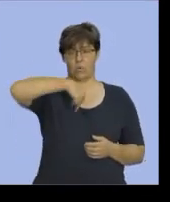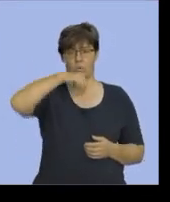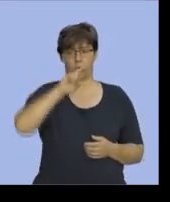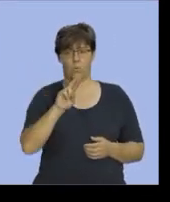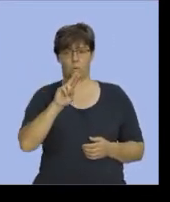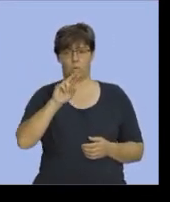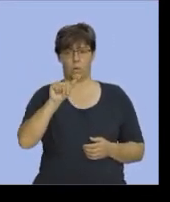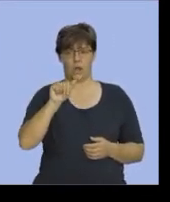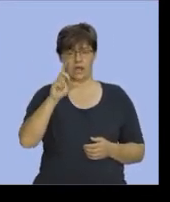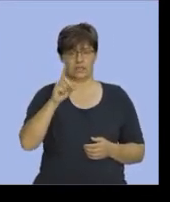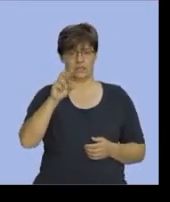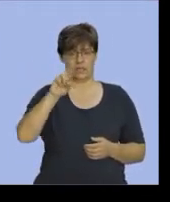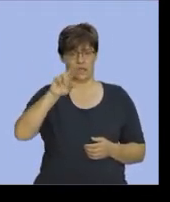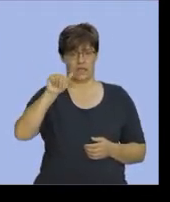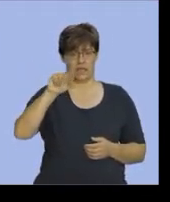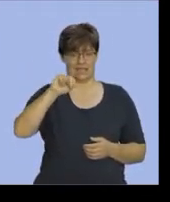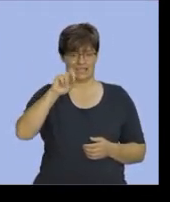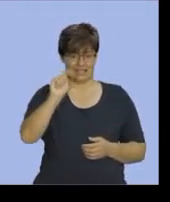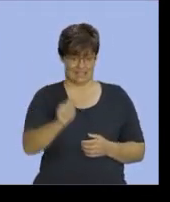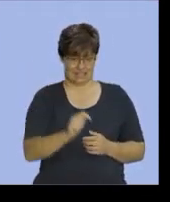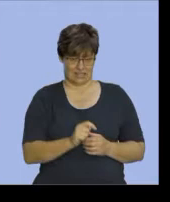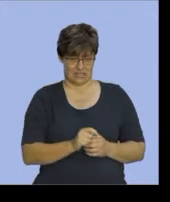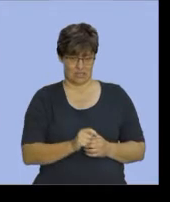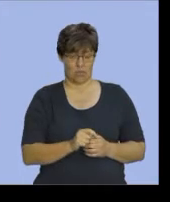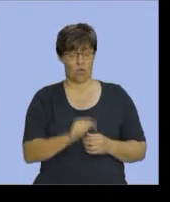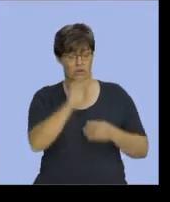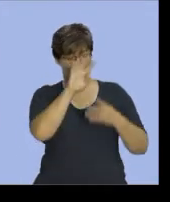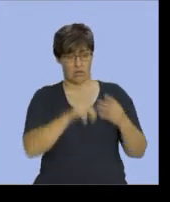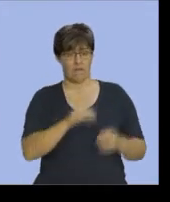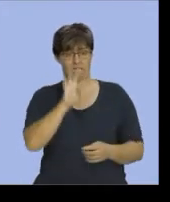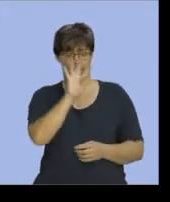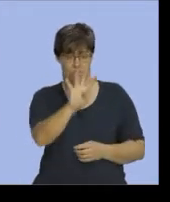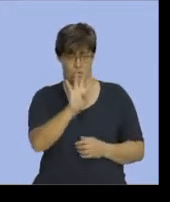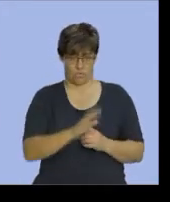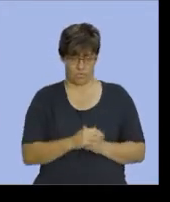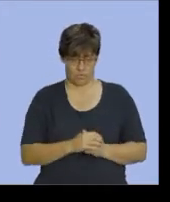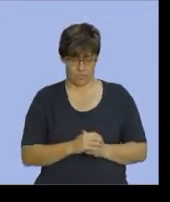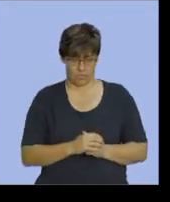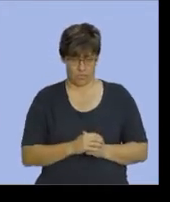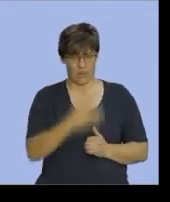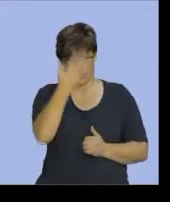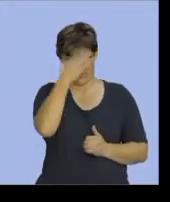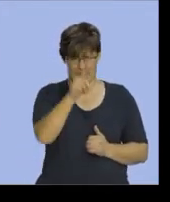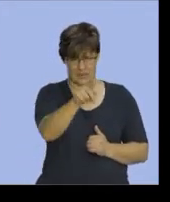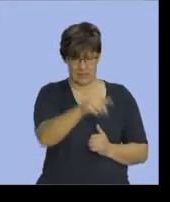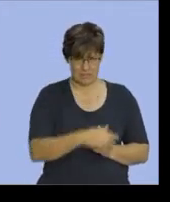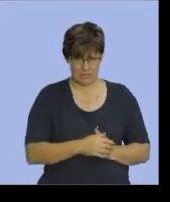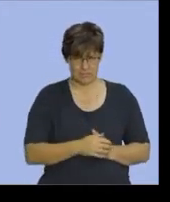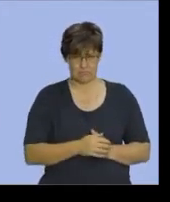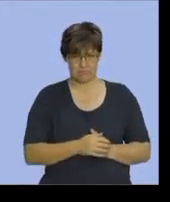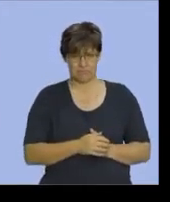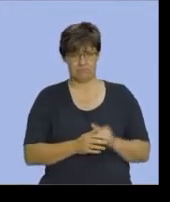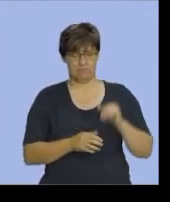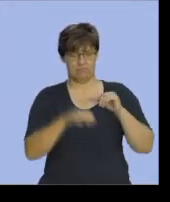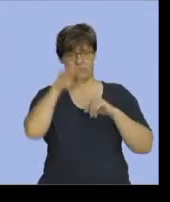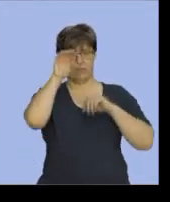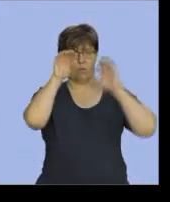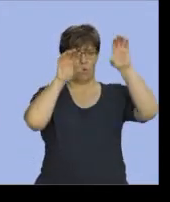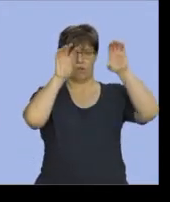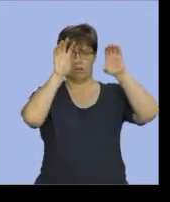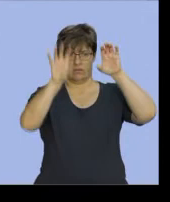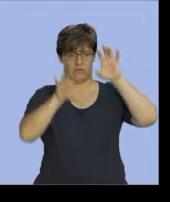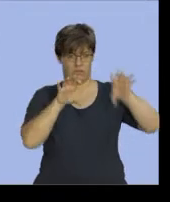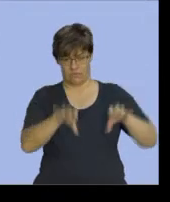call quadrants. And the quadrants on a Cartesian plane are 4. As you know that there's like